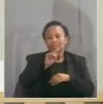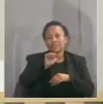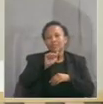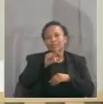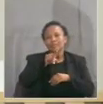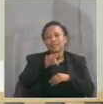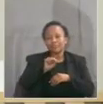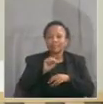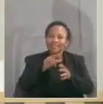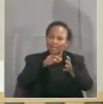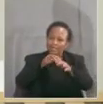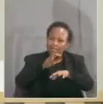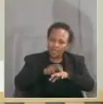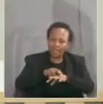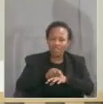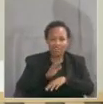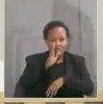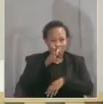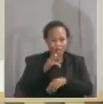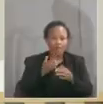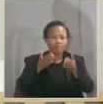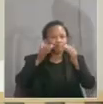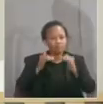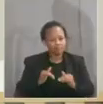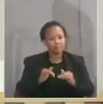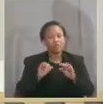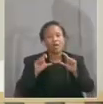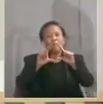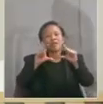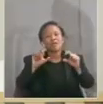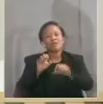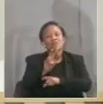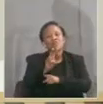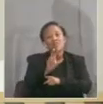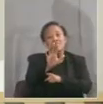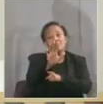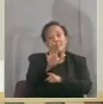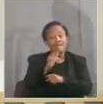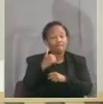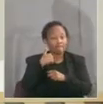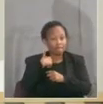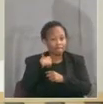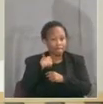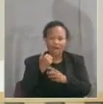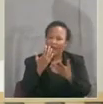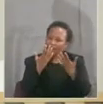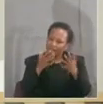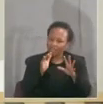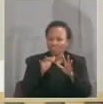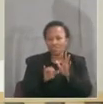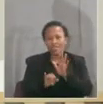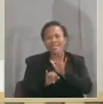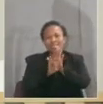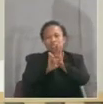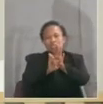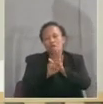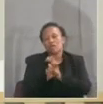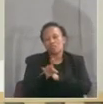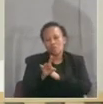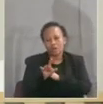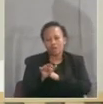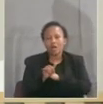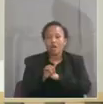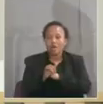Without getting into details on paragraph 25, I am indicating that